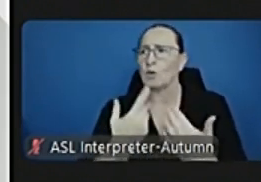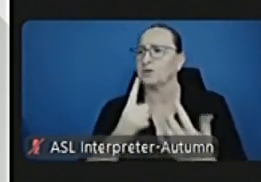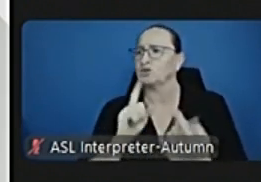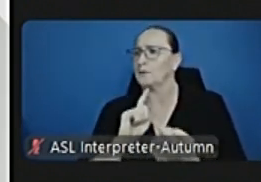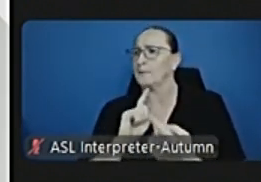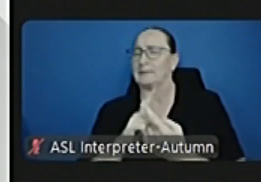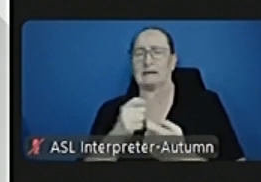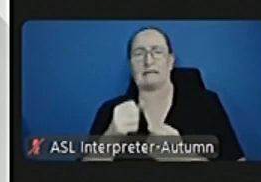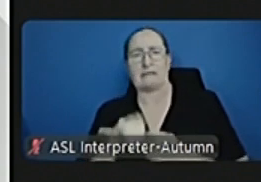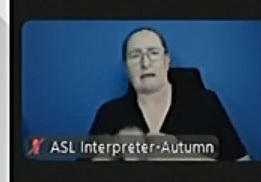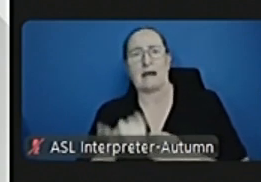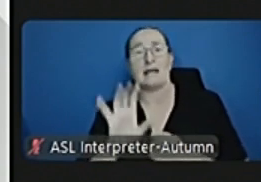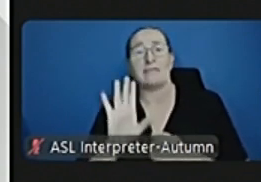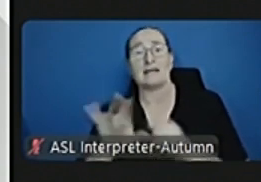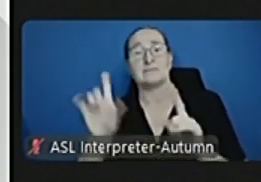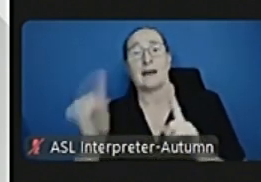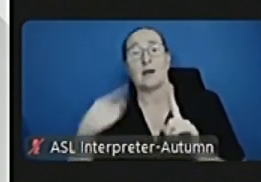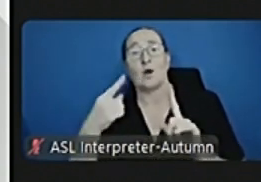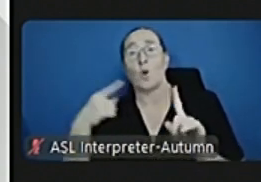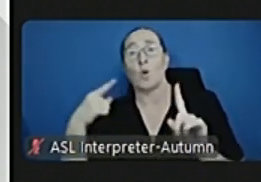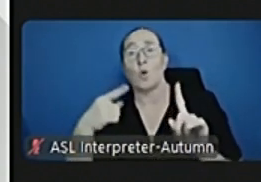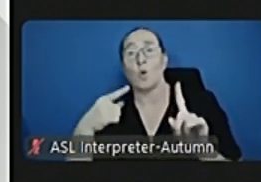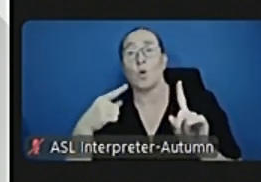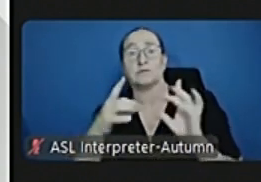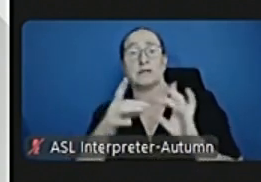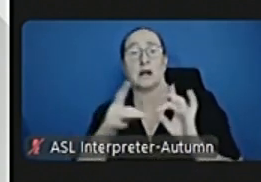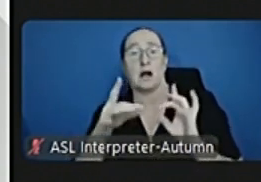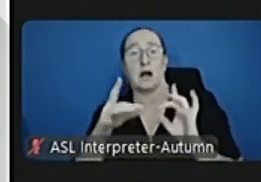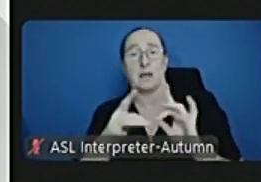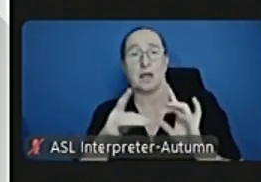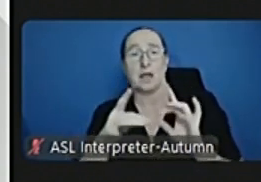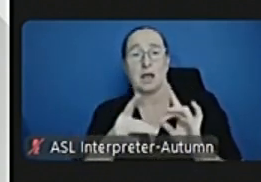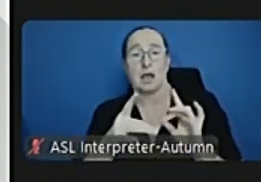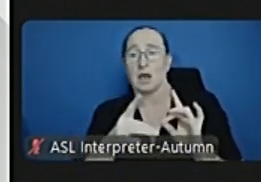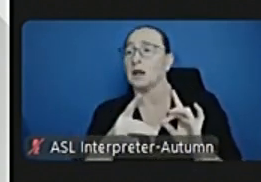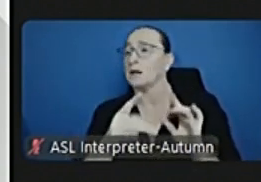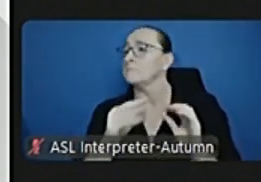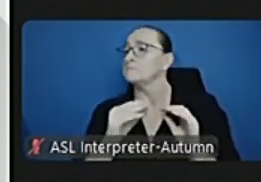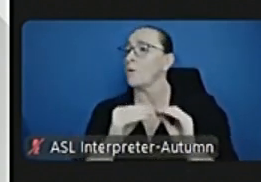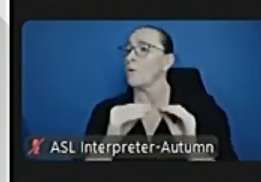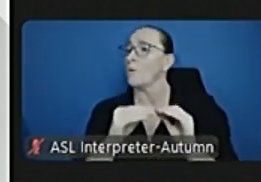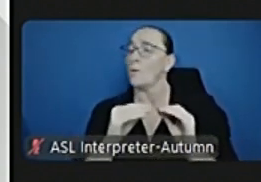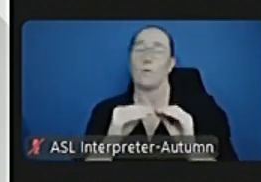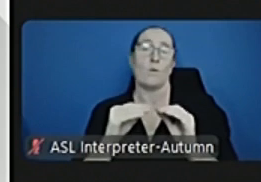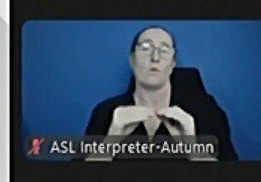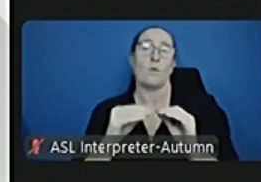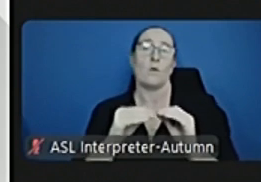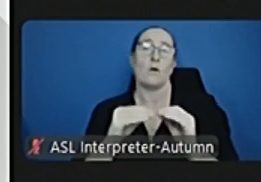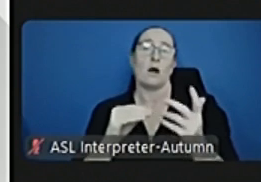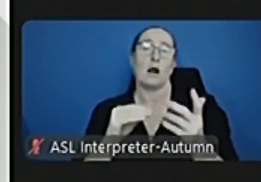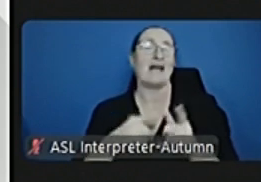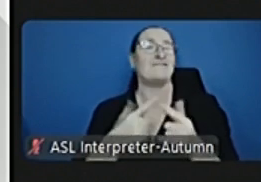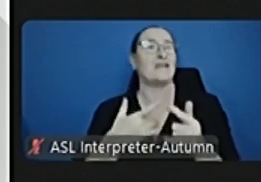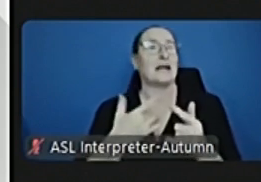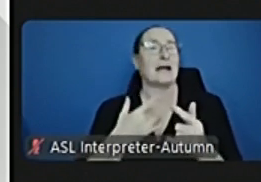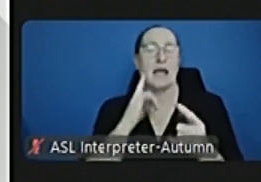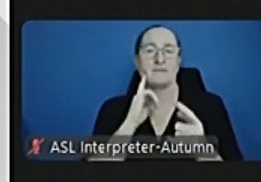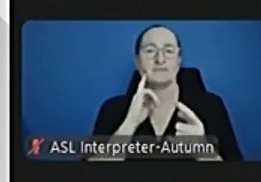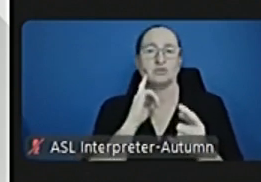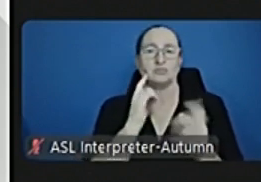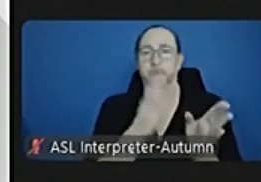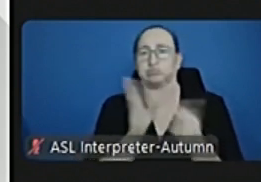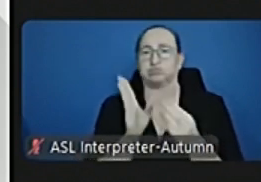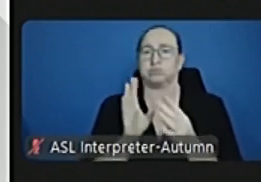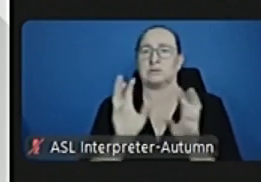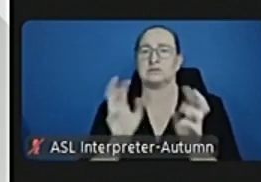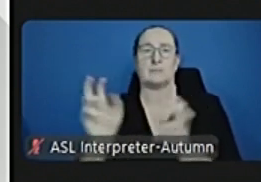So that's my only comment. If either of you want to comment more, I feel like I have to switch subjects on that good question.